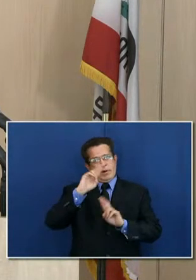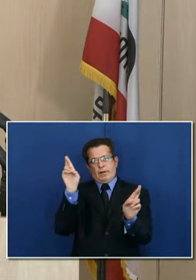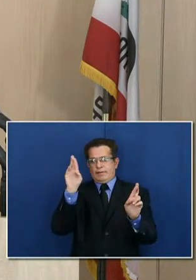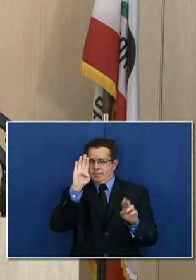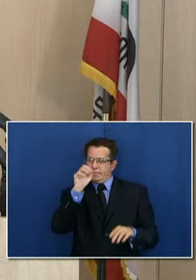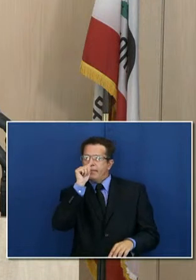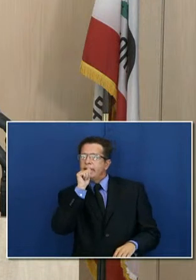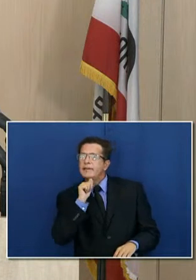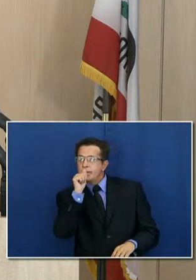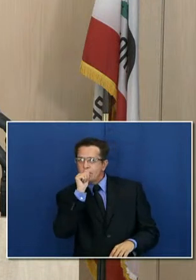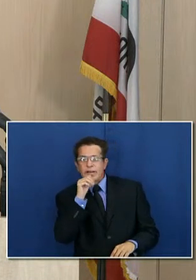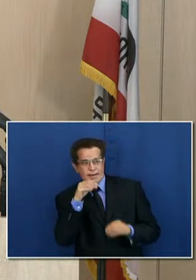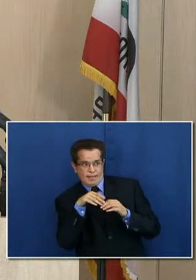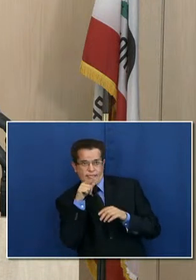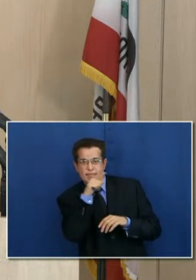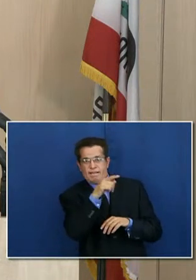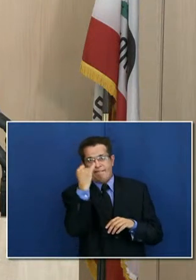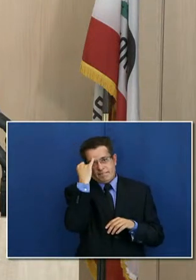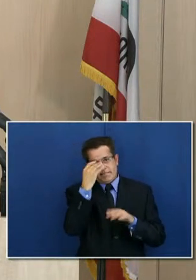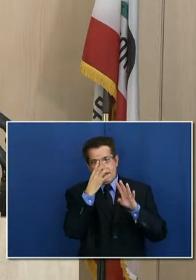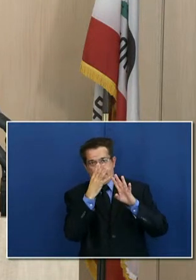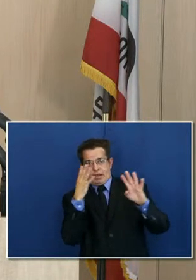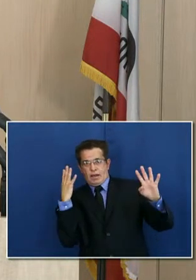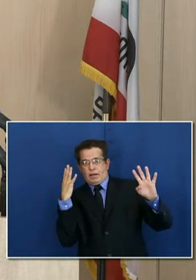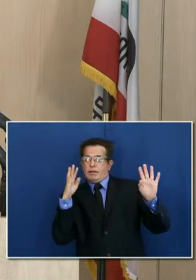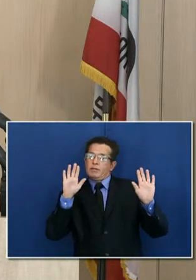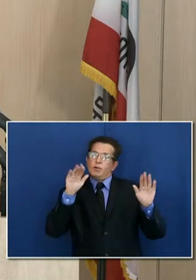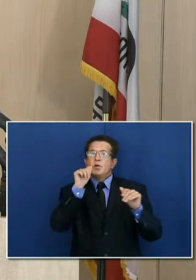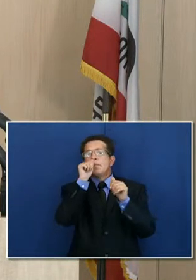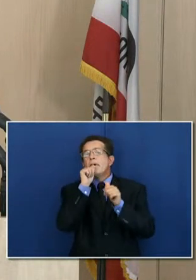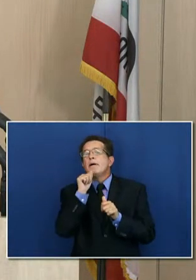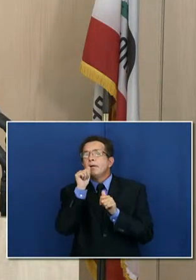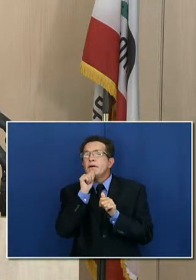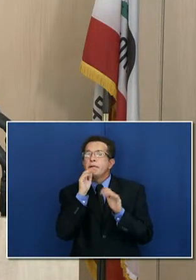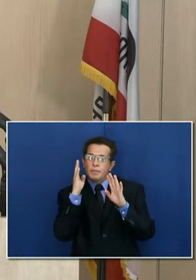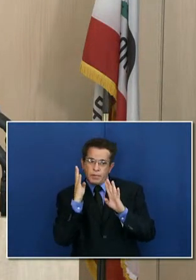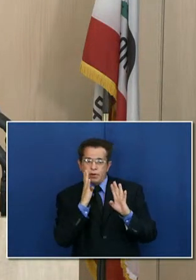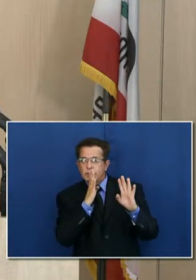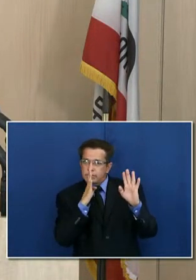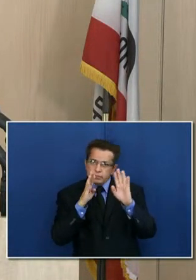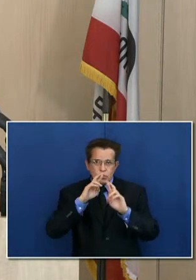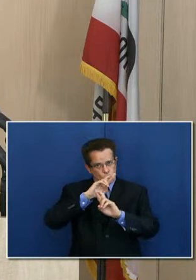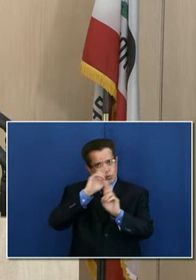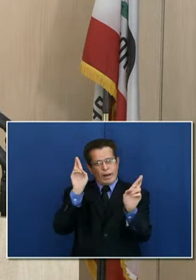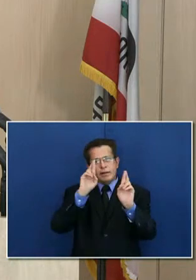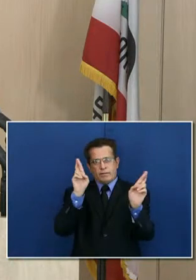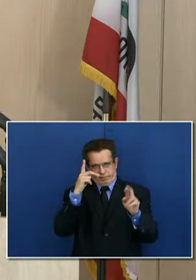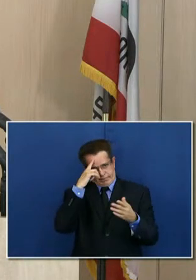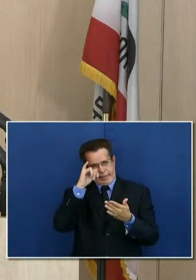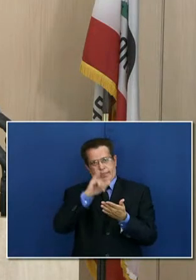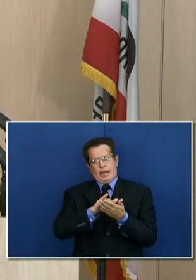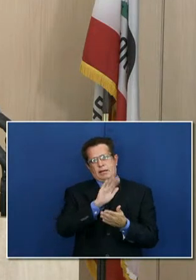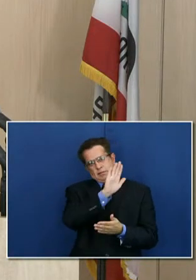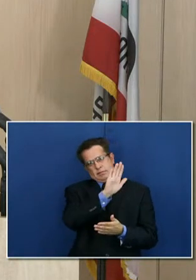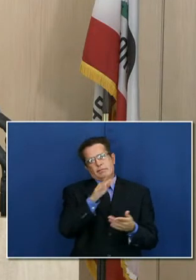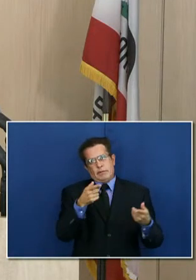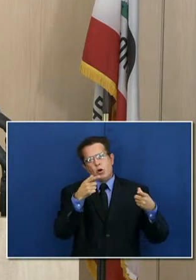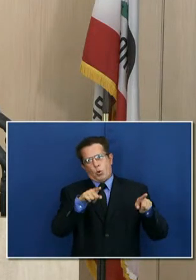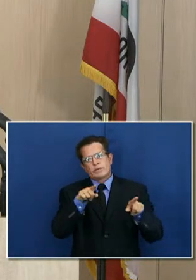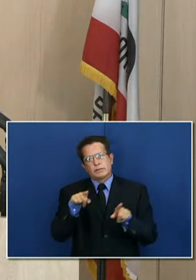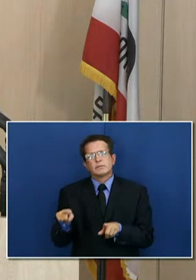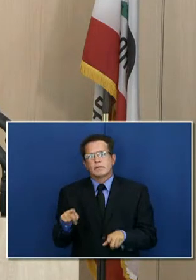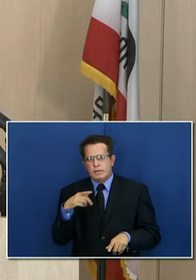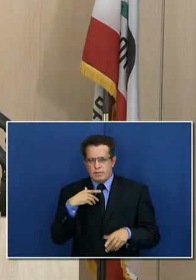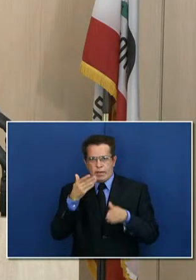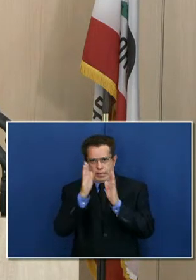have patience. Because if there is a long line, we want to make sure that you are prepared for that occurrence. Again, we're